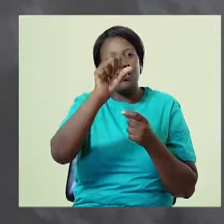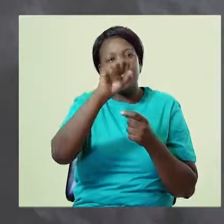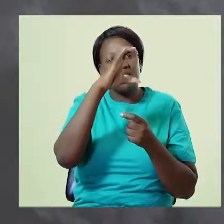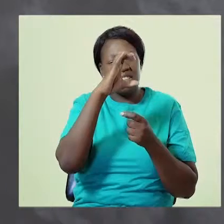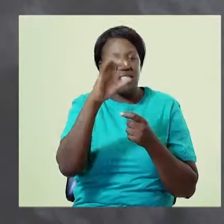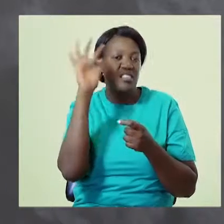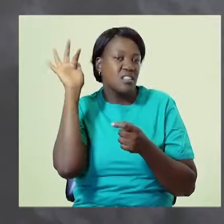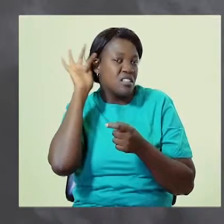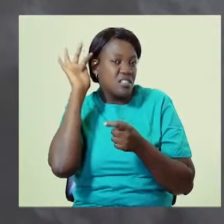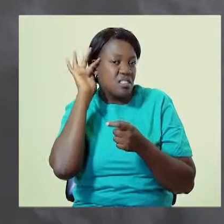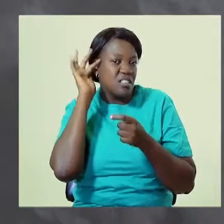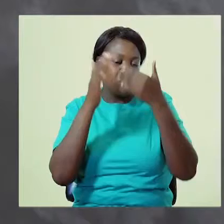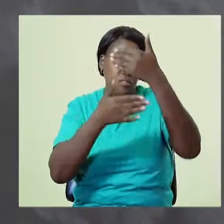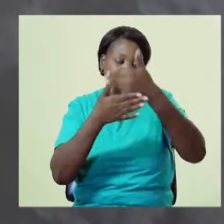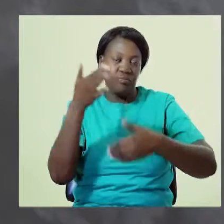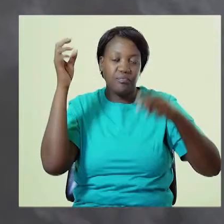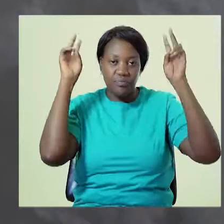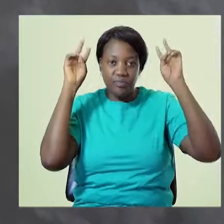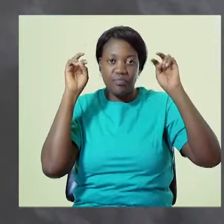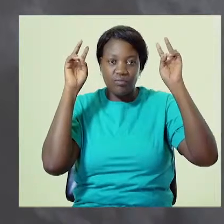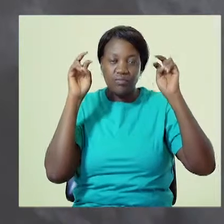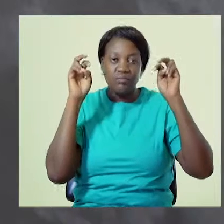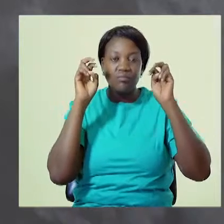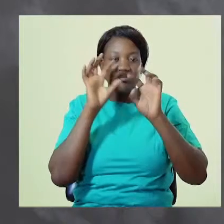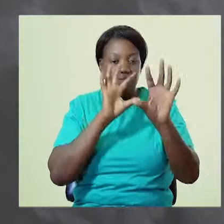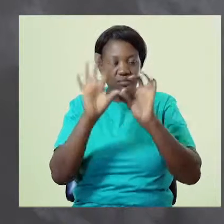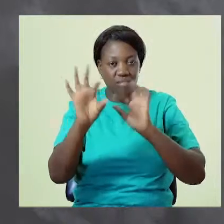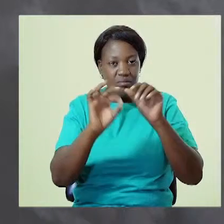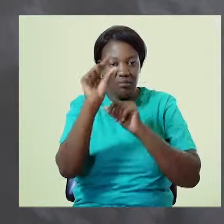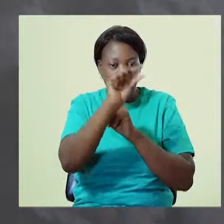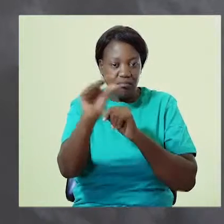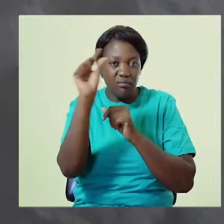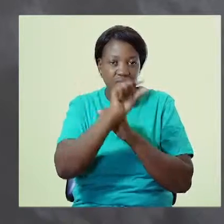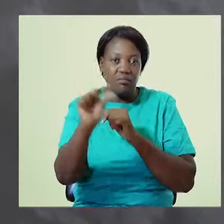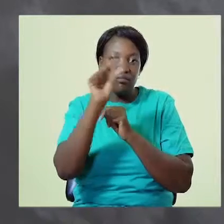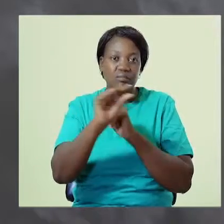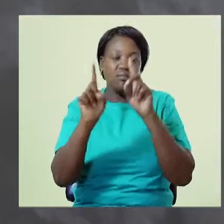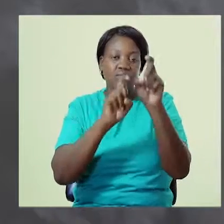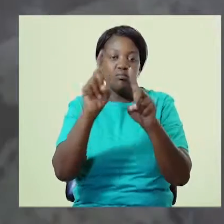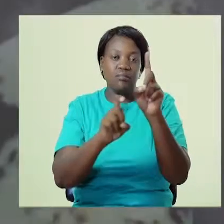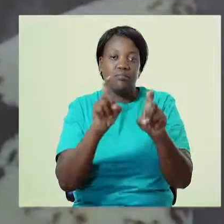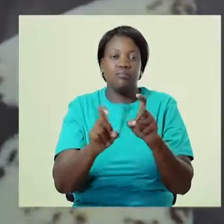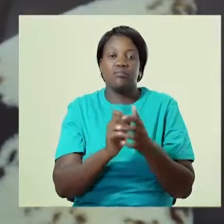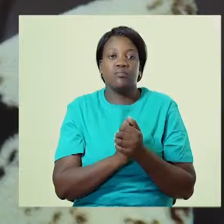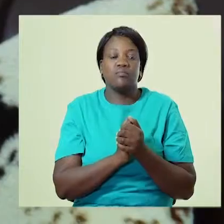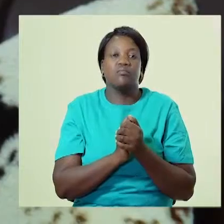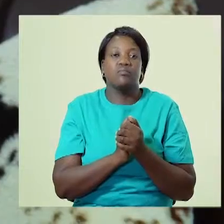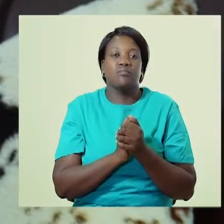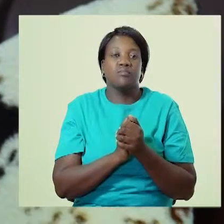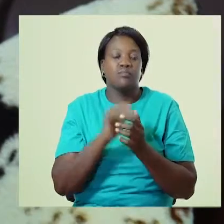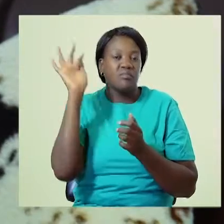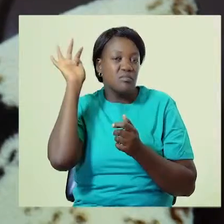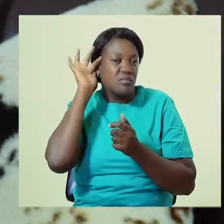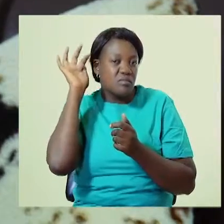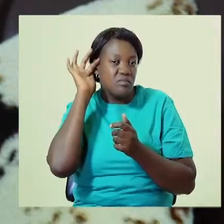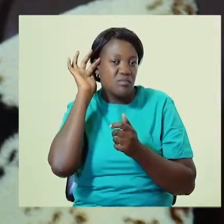the listening exam paper, and identify keywords in listening comprehension questions. The listening